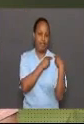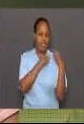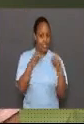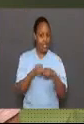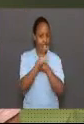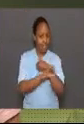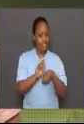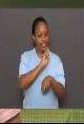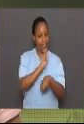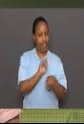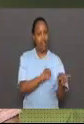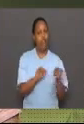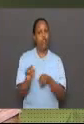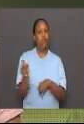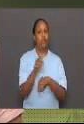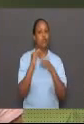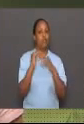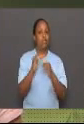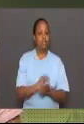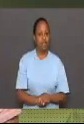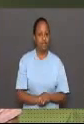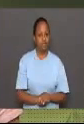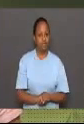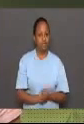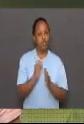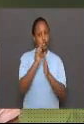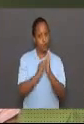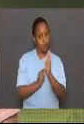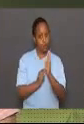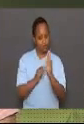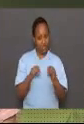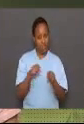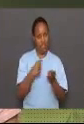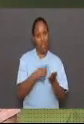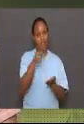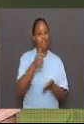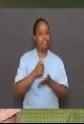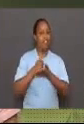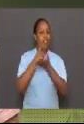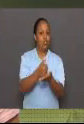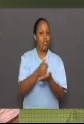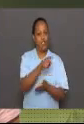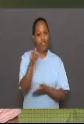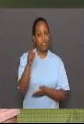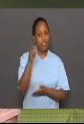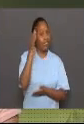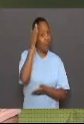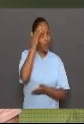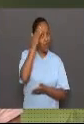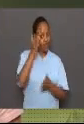this country. The unit will help you to expand your knowledge